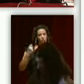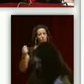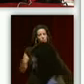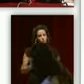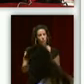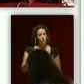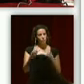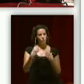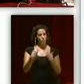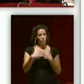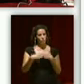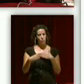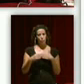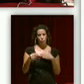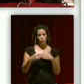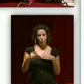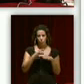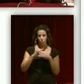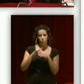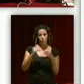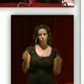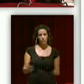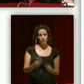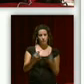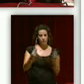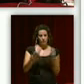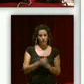quantitative ranking